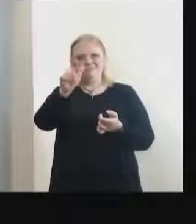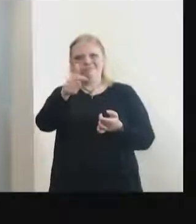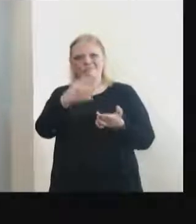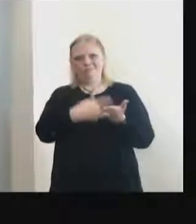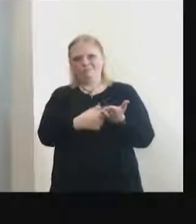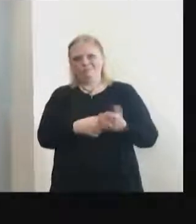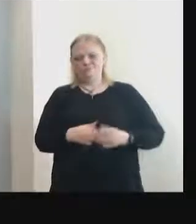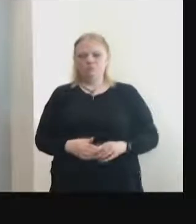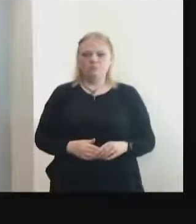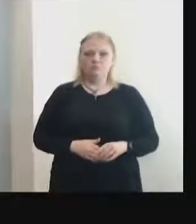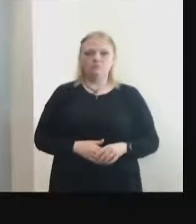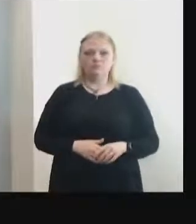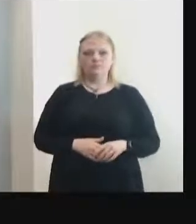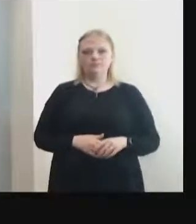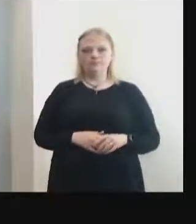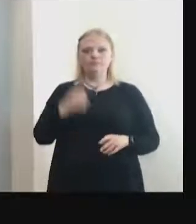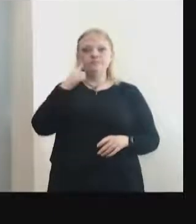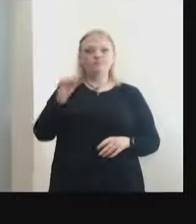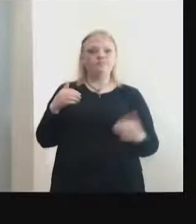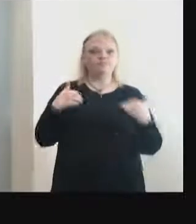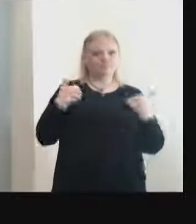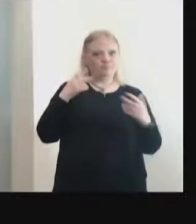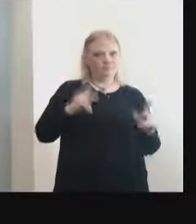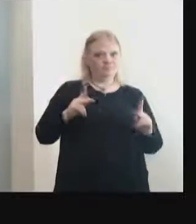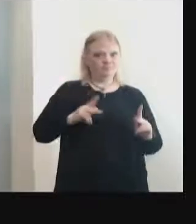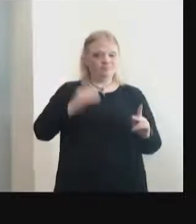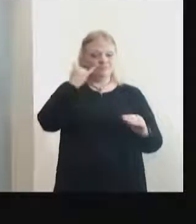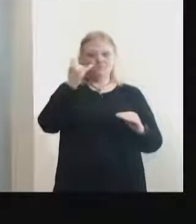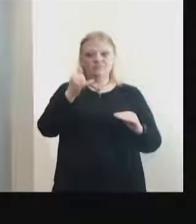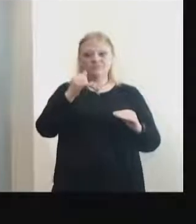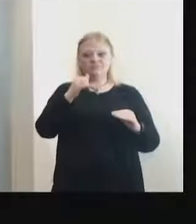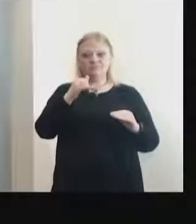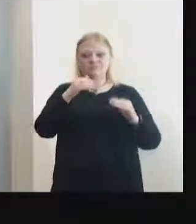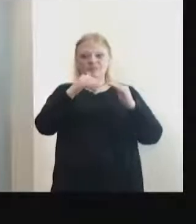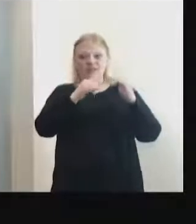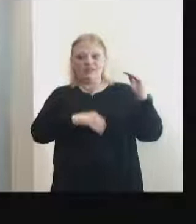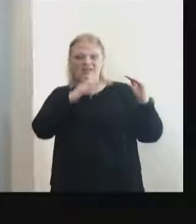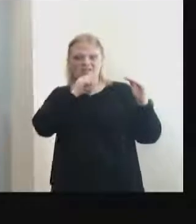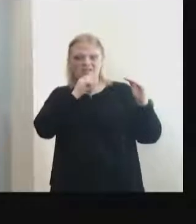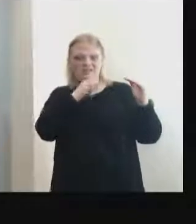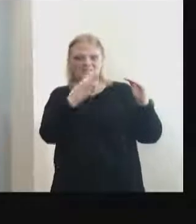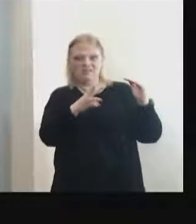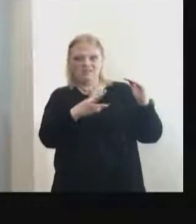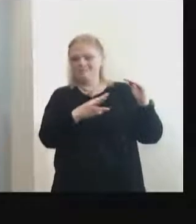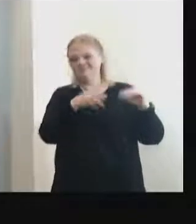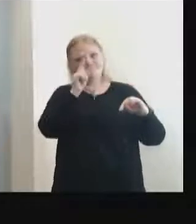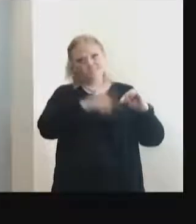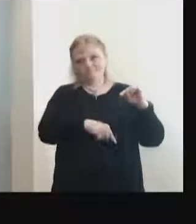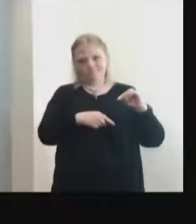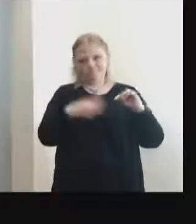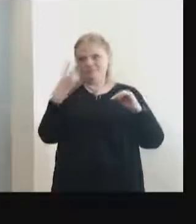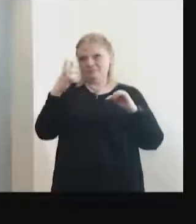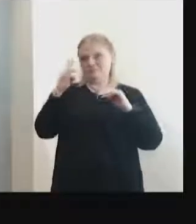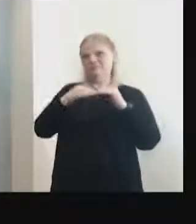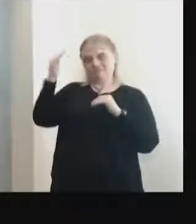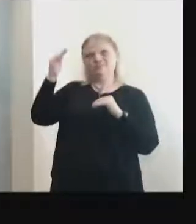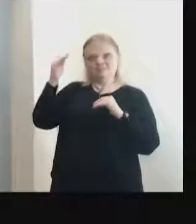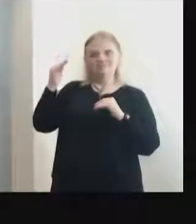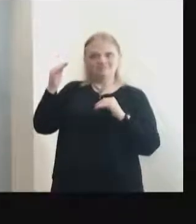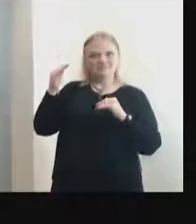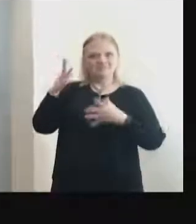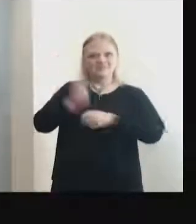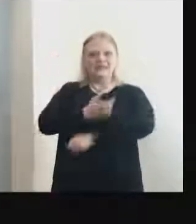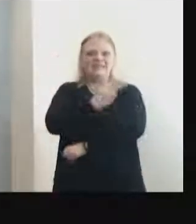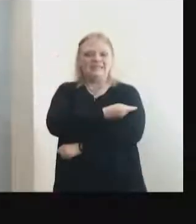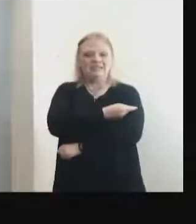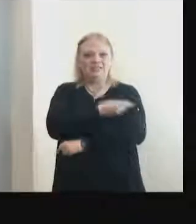later. But for the younger folks, if you're under the age of 16, you can't get vaccinated. If you're 16 and above, you can get vaccinated. Get vaccinated.